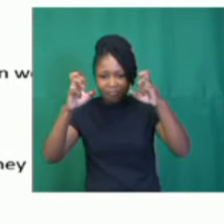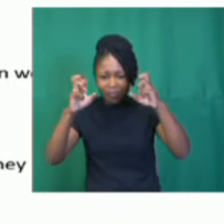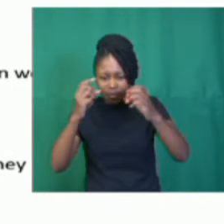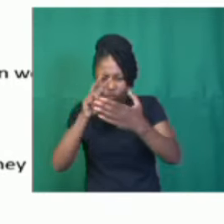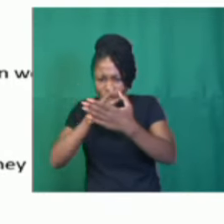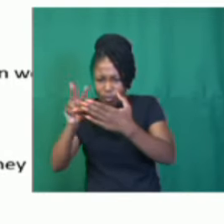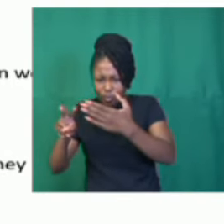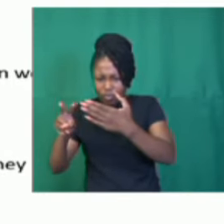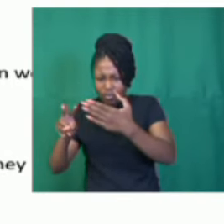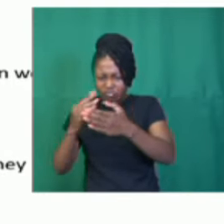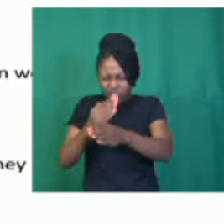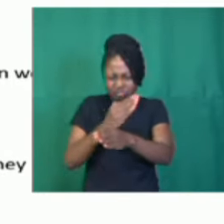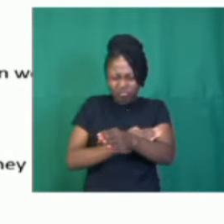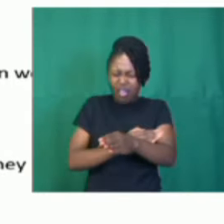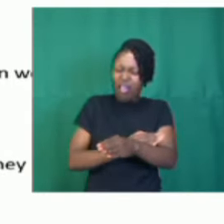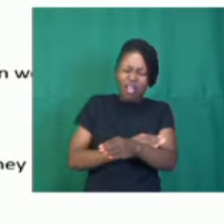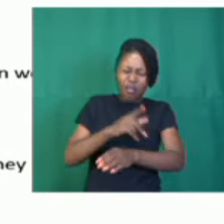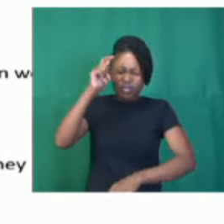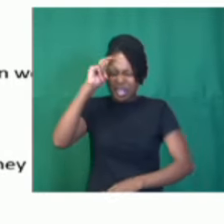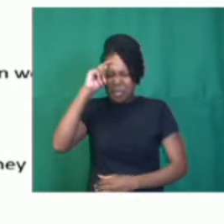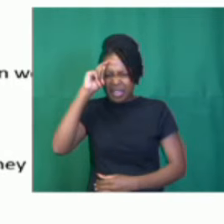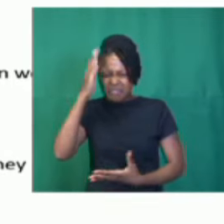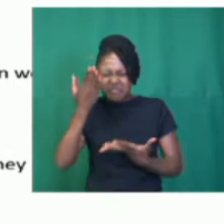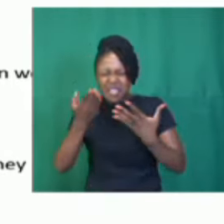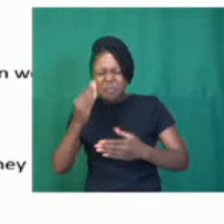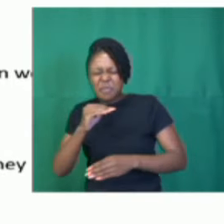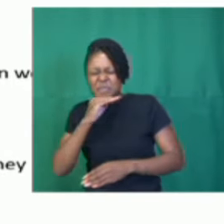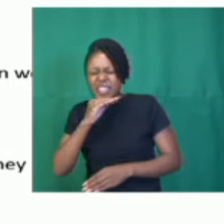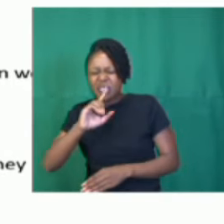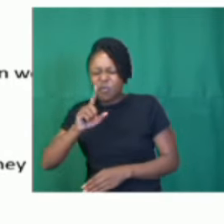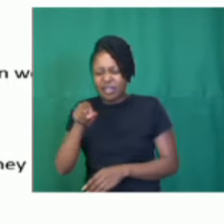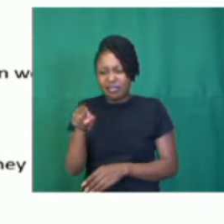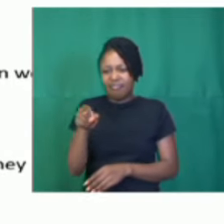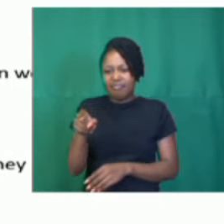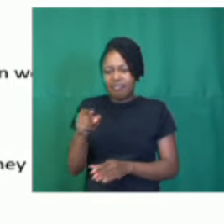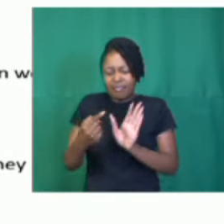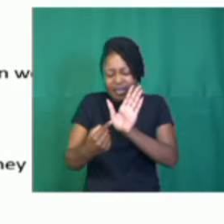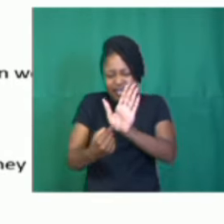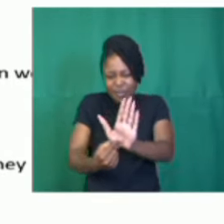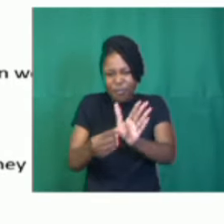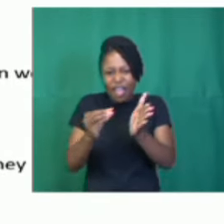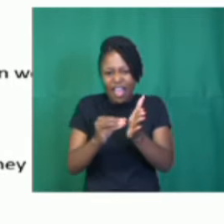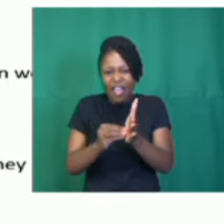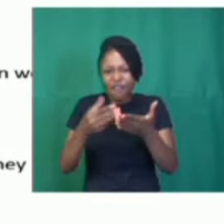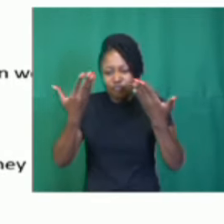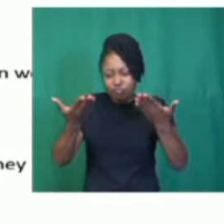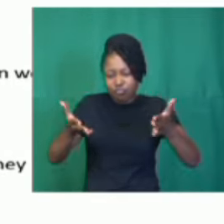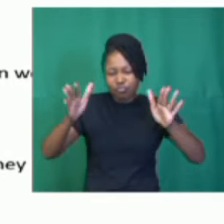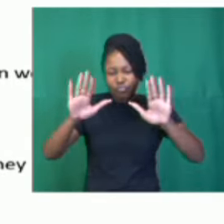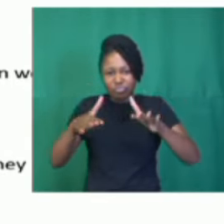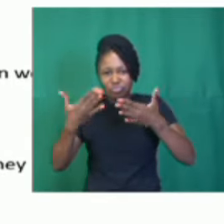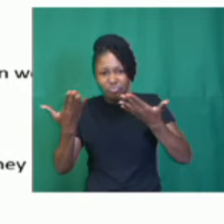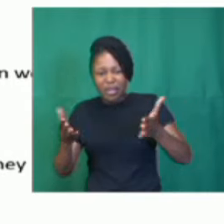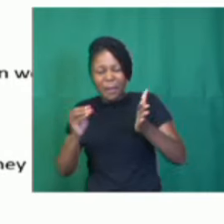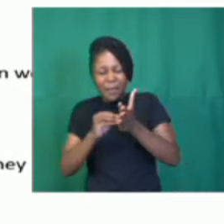Let's make an example. You are reading, let's say, a poem, and the poem is written, maybe the title of the